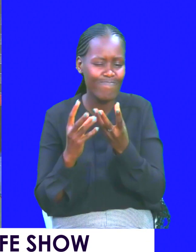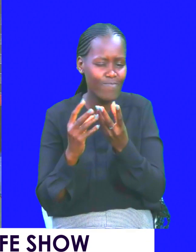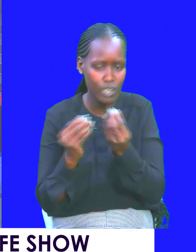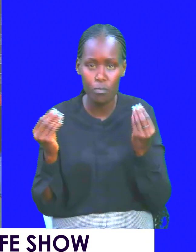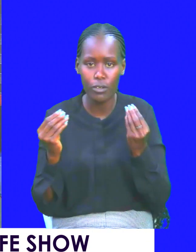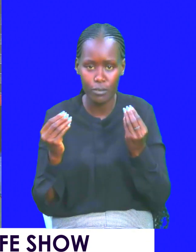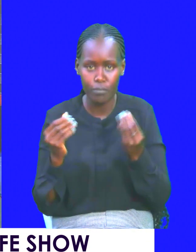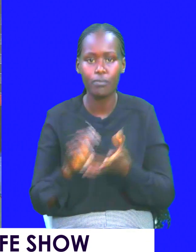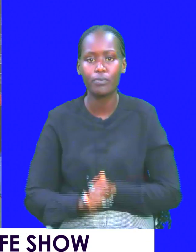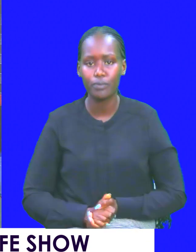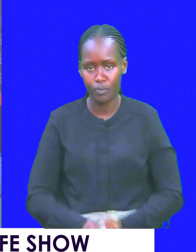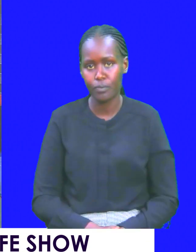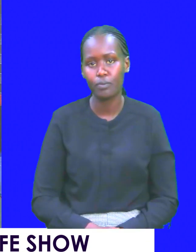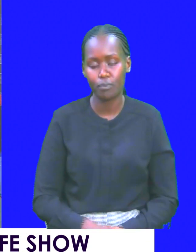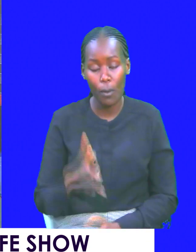You know,